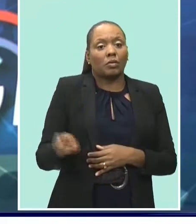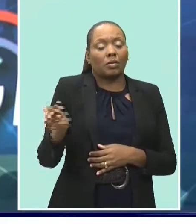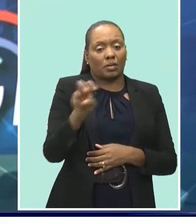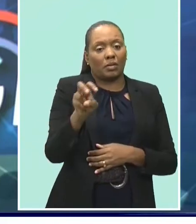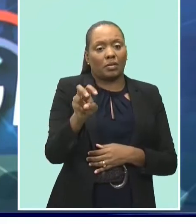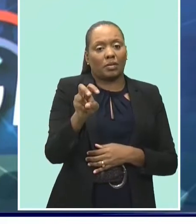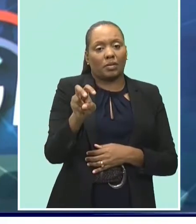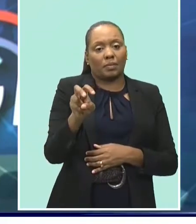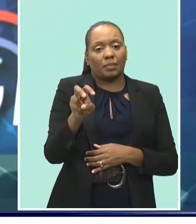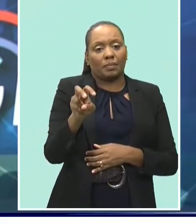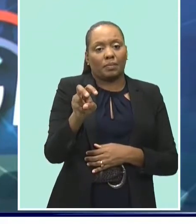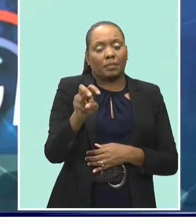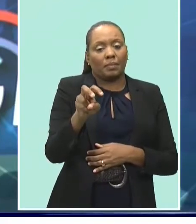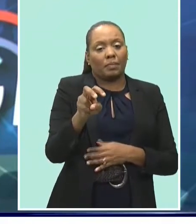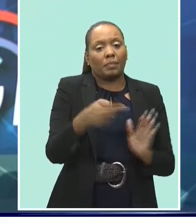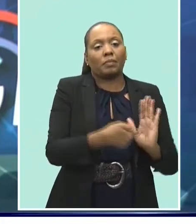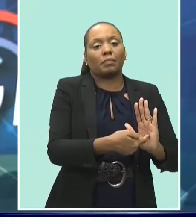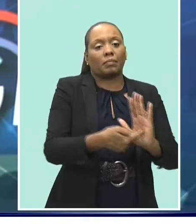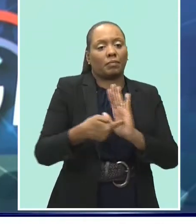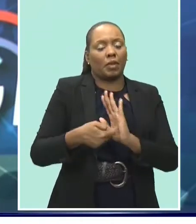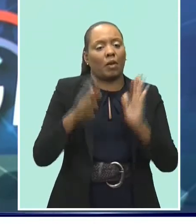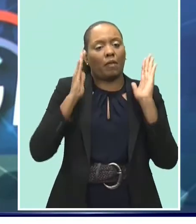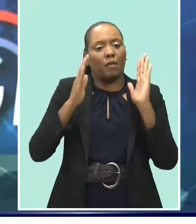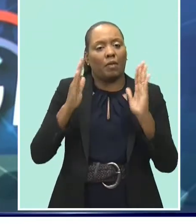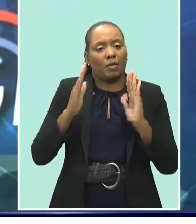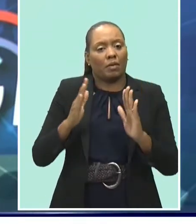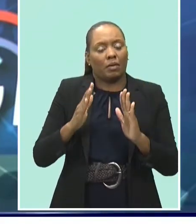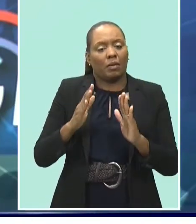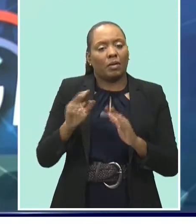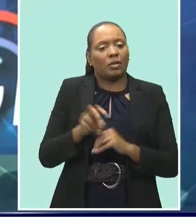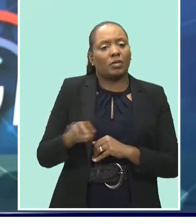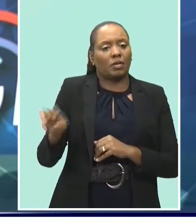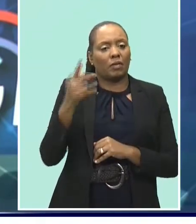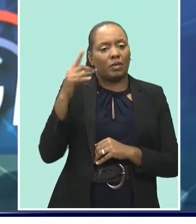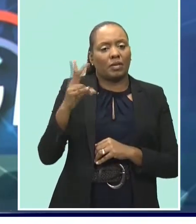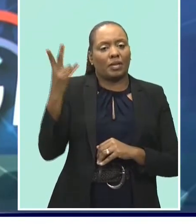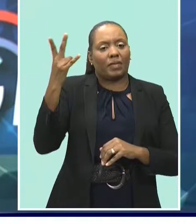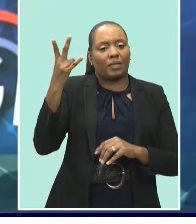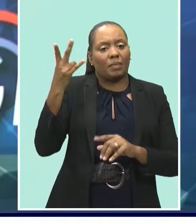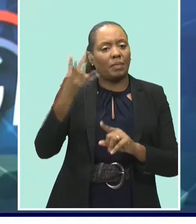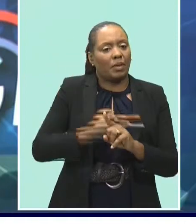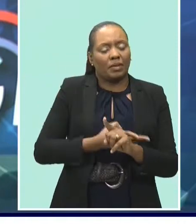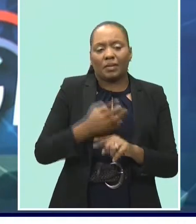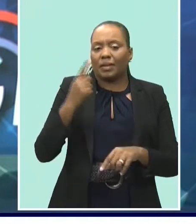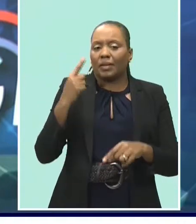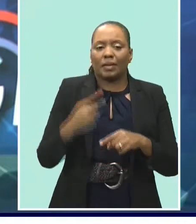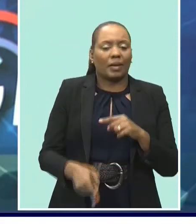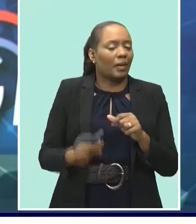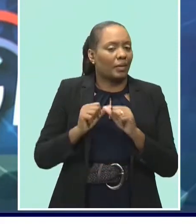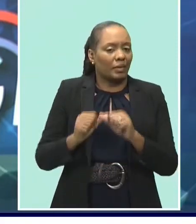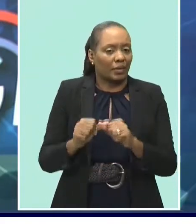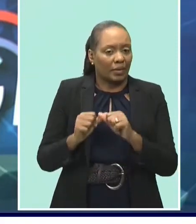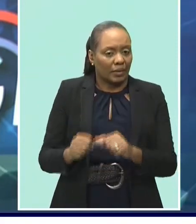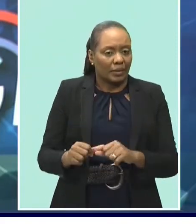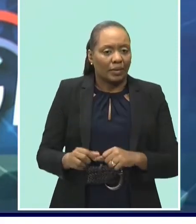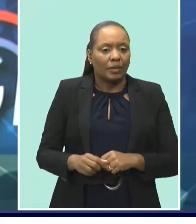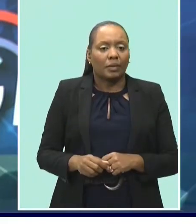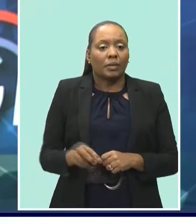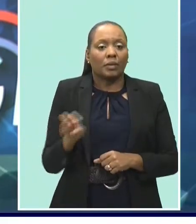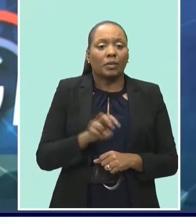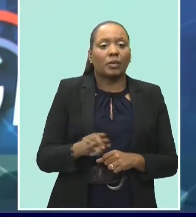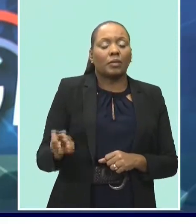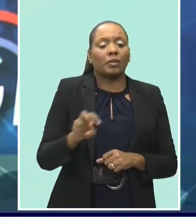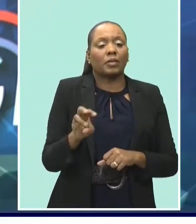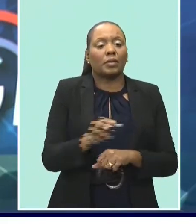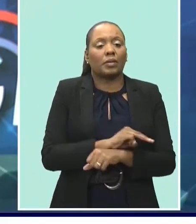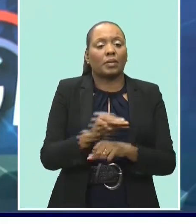model, which focuses on the industry for about 7 months every year, can no longer work. Tourism Minister KERRIE Symmons says the island's leading